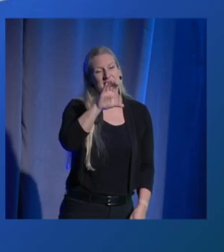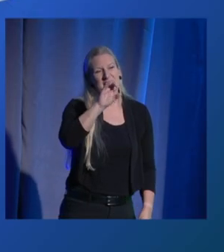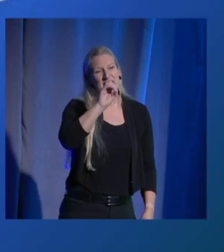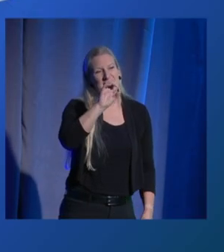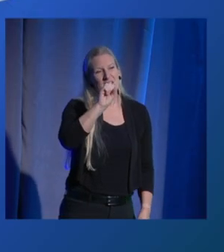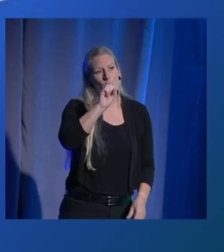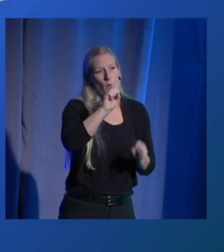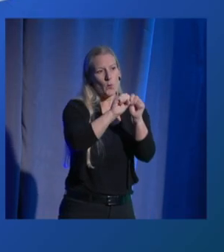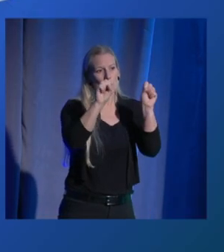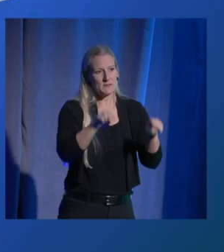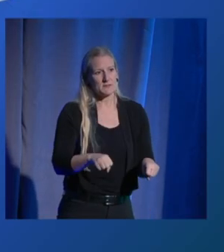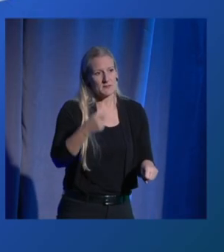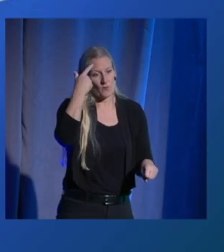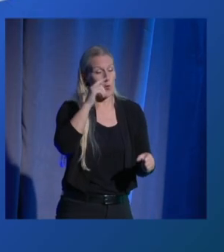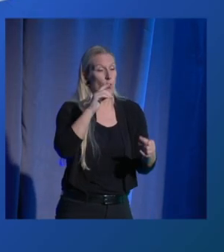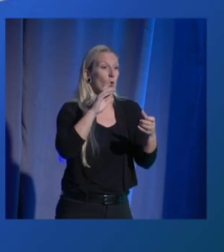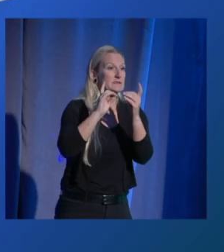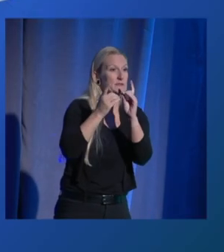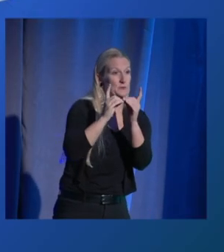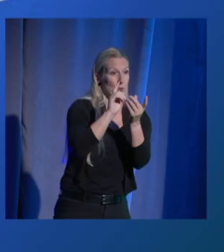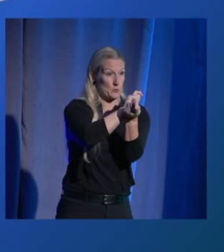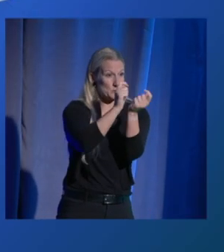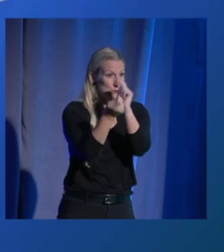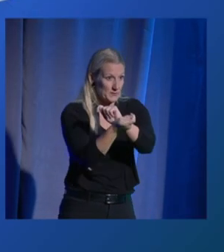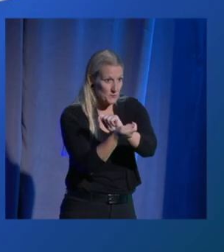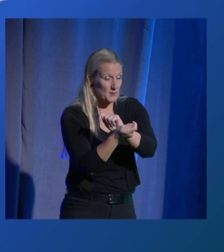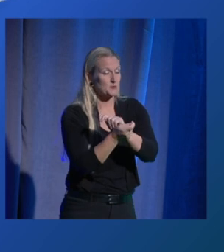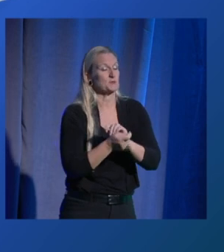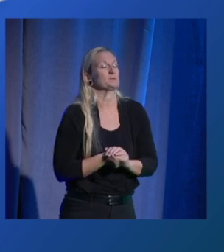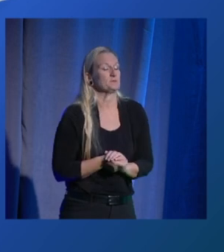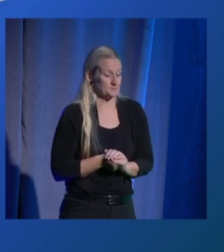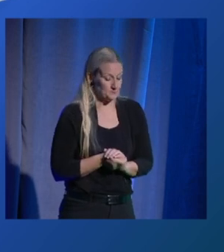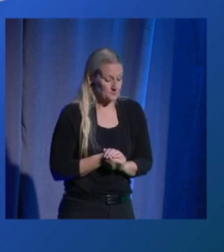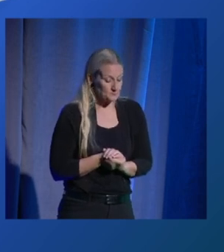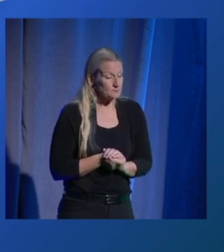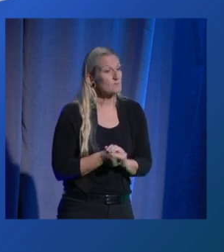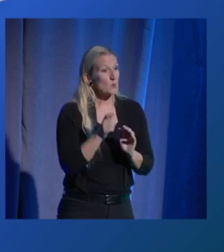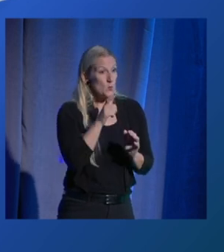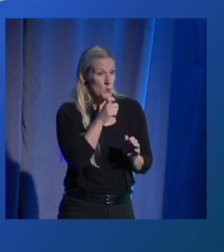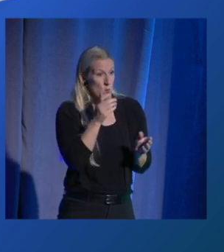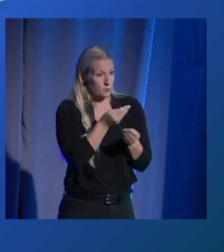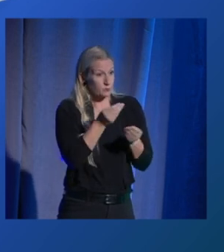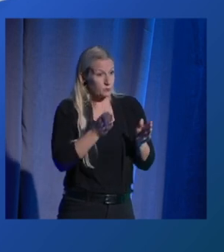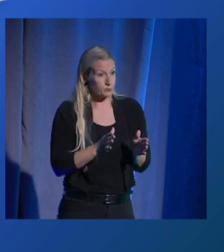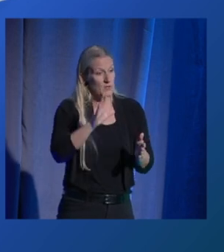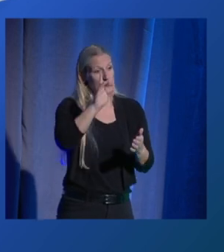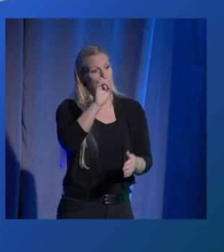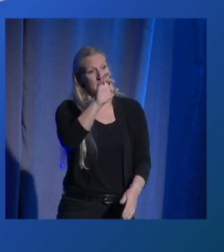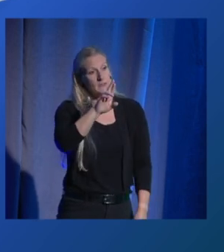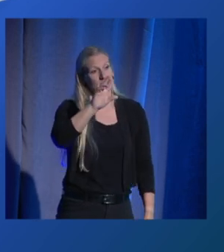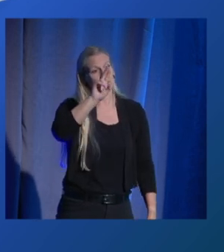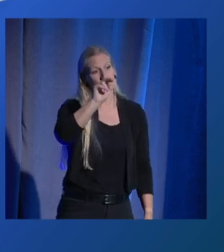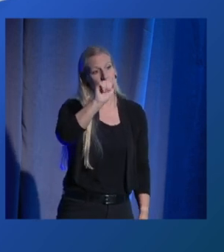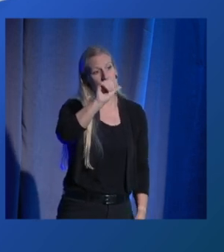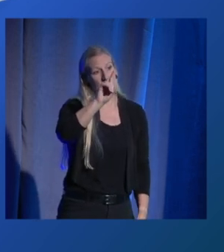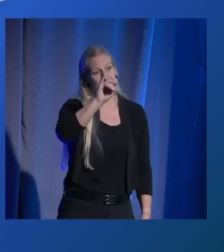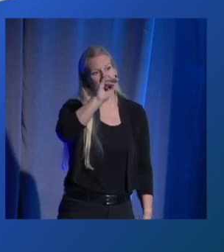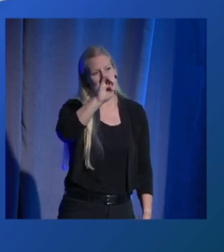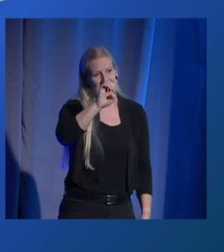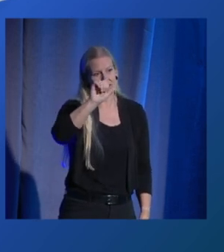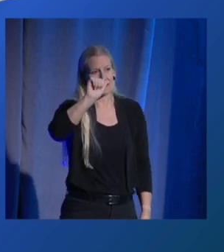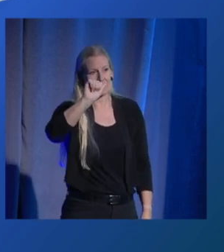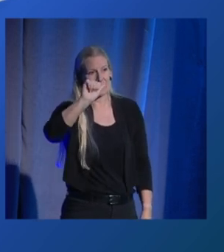digital Transformations the leaders look conversation will be moderated by Dr Nadin Alam Dr